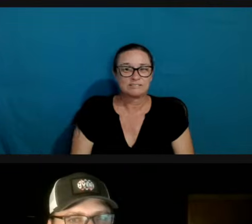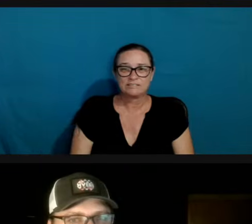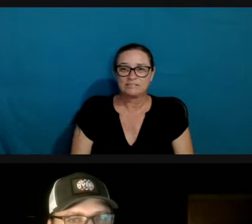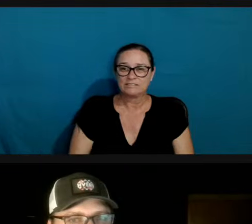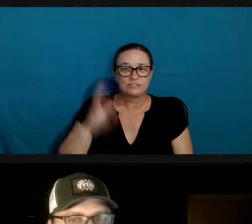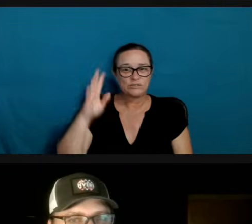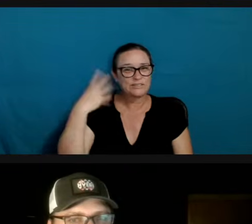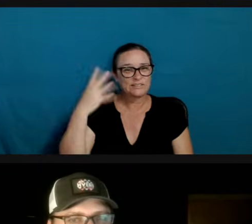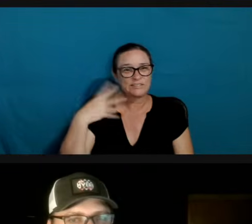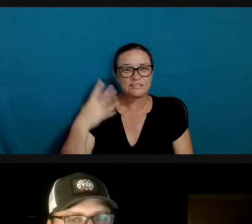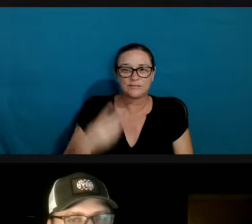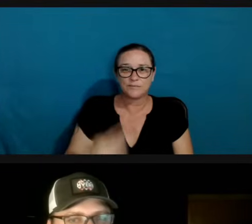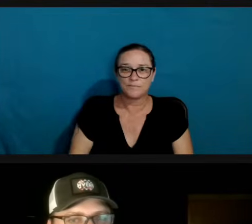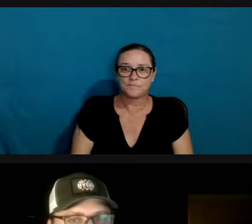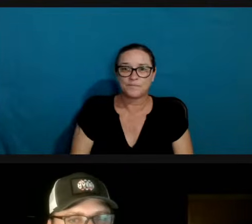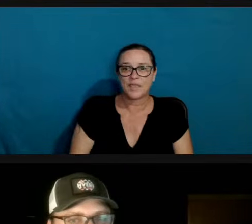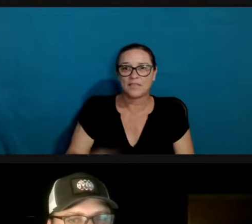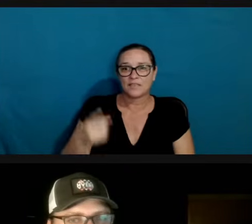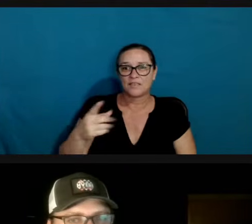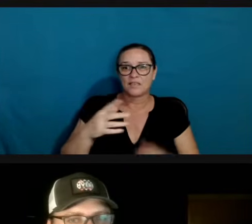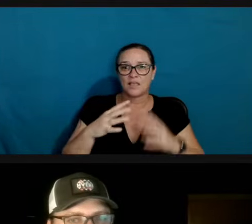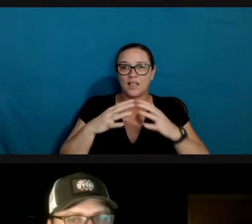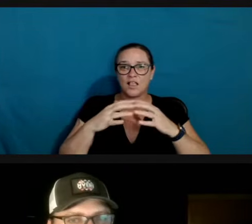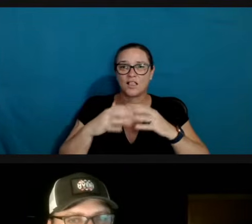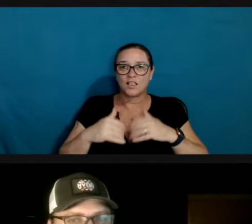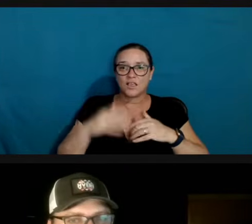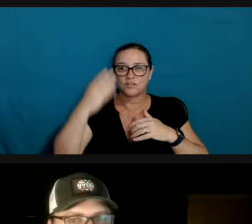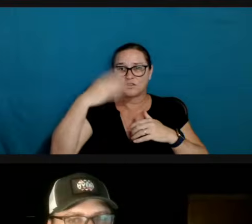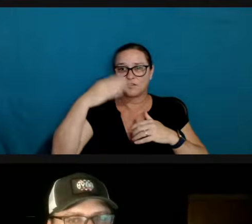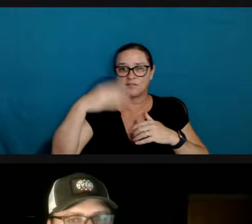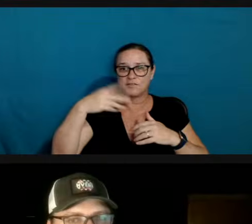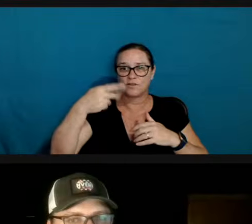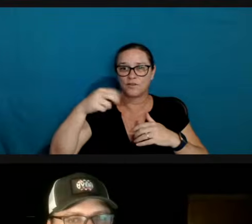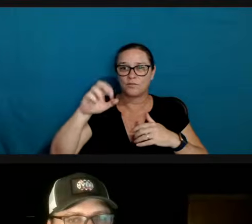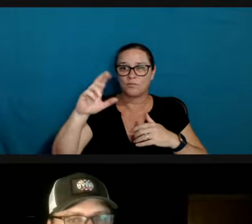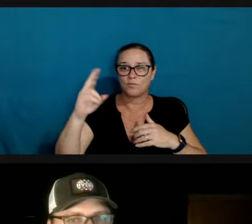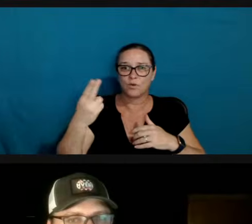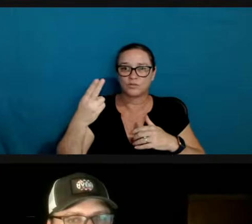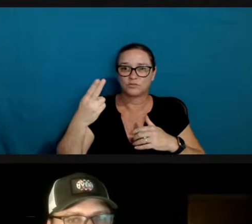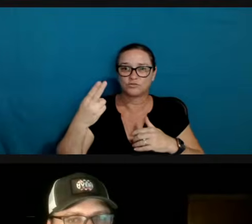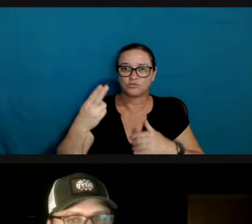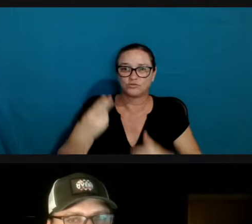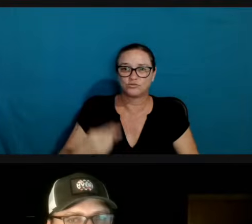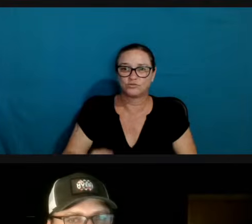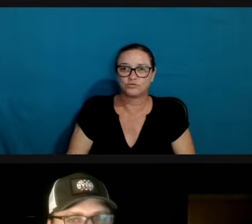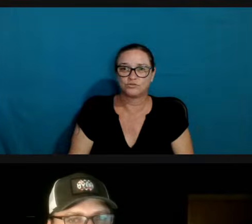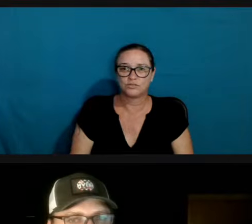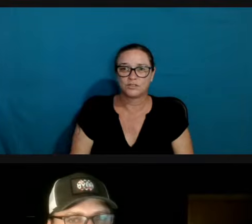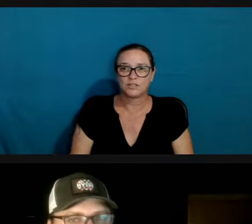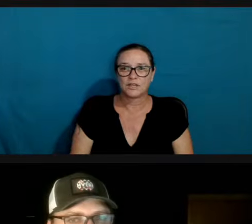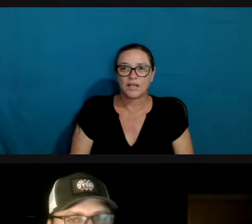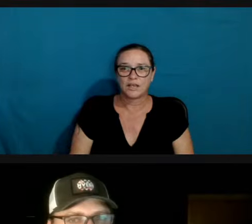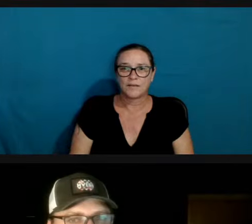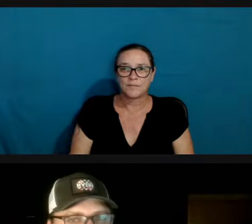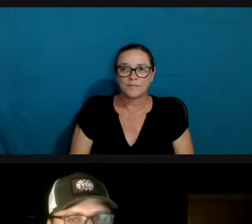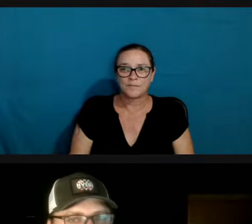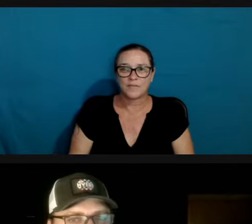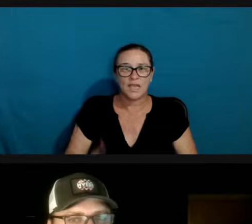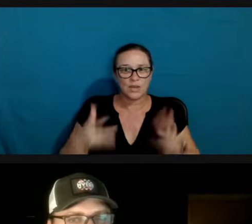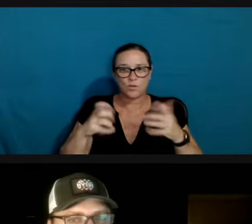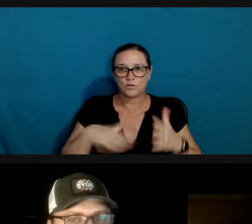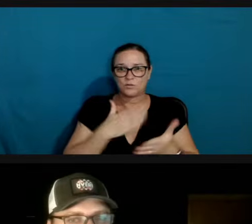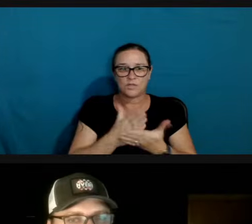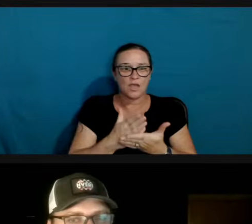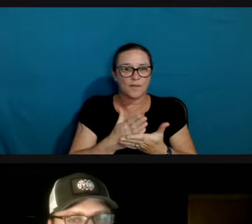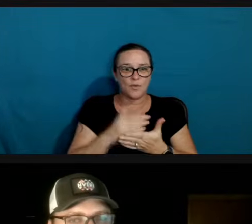crazy. This guy here also lost the front porch. I didn't catch that. I saw it in the rearview mirror, but I wasn't stopping. We got to go